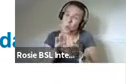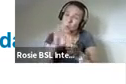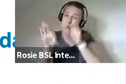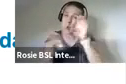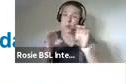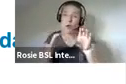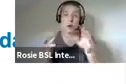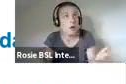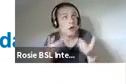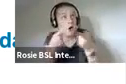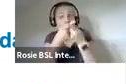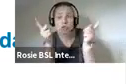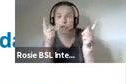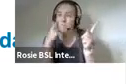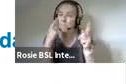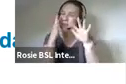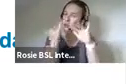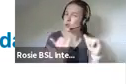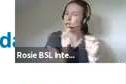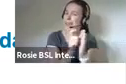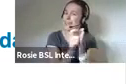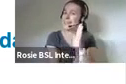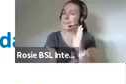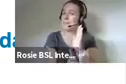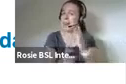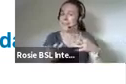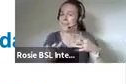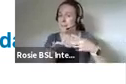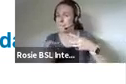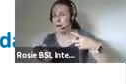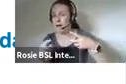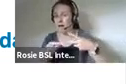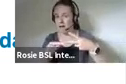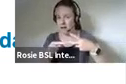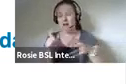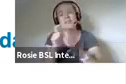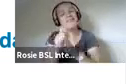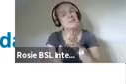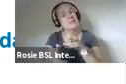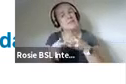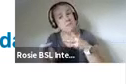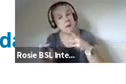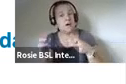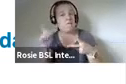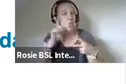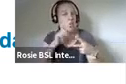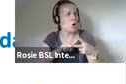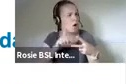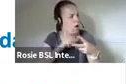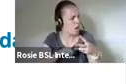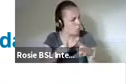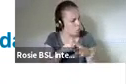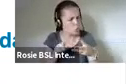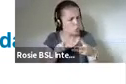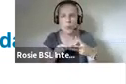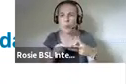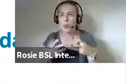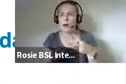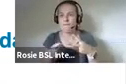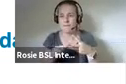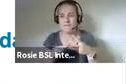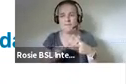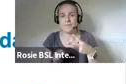spending specifically on vulnerable groups. So the disability marker, there's also a marker for girls. And I think this should be